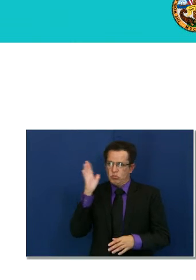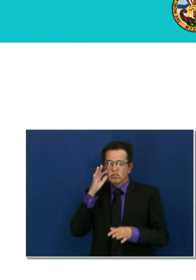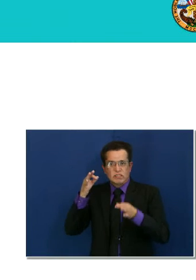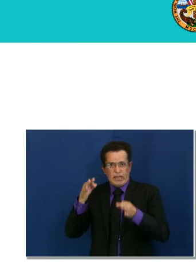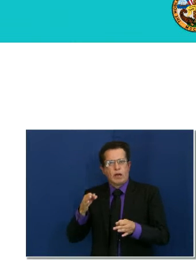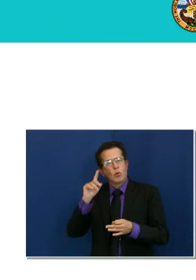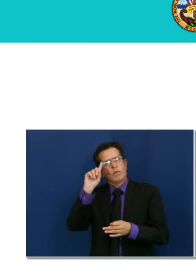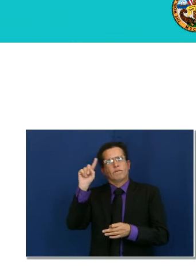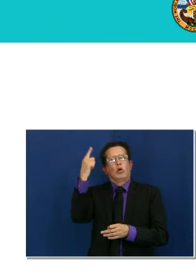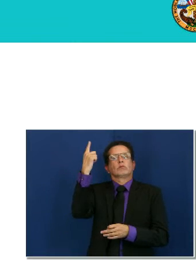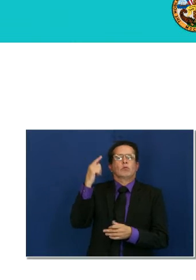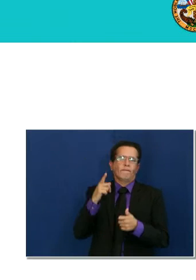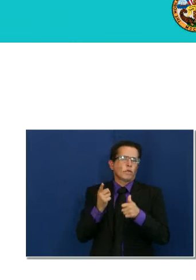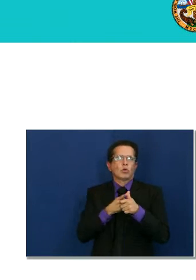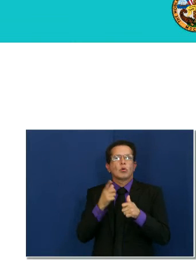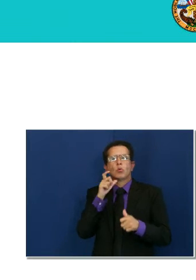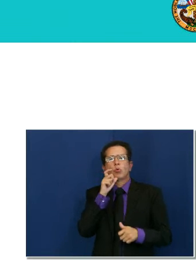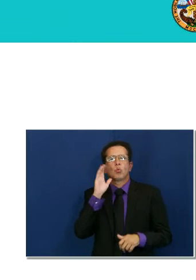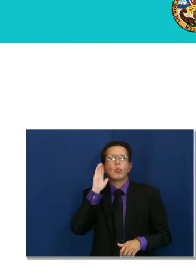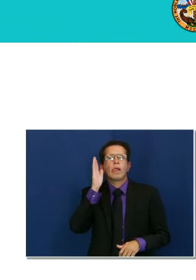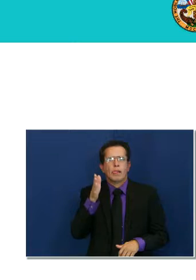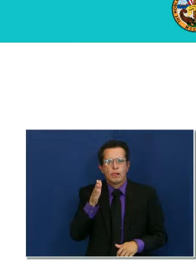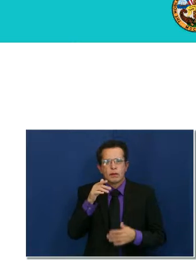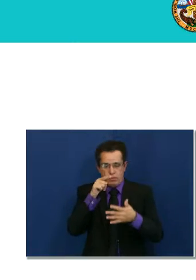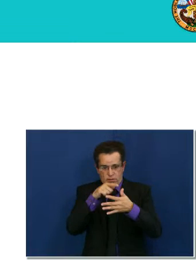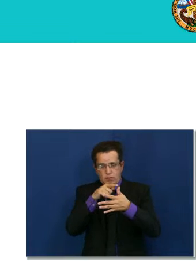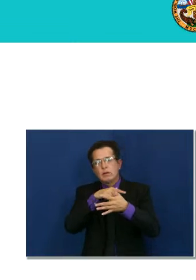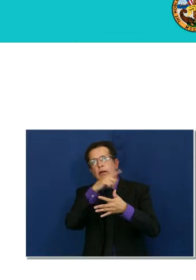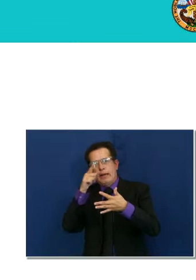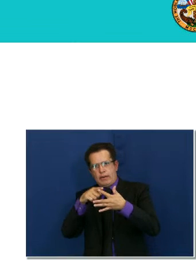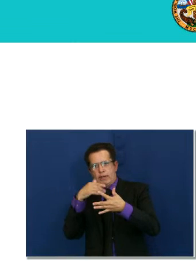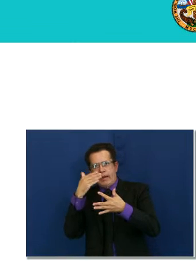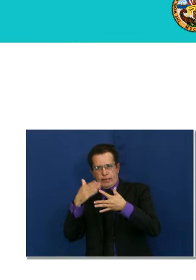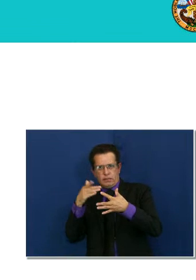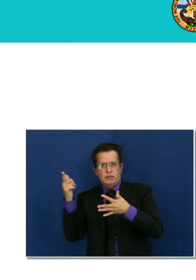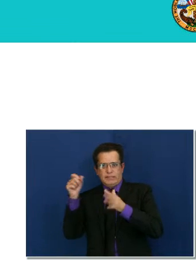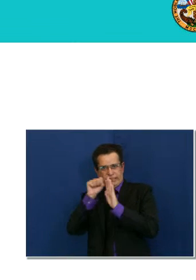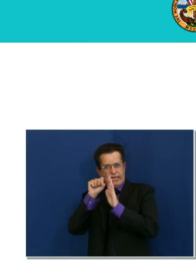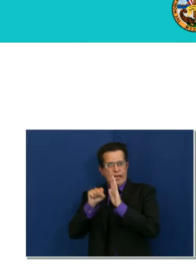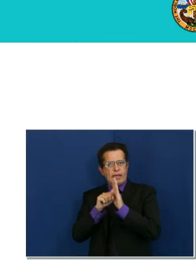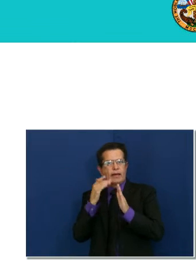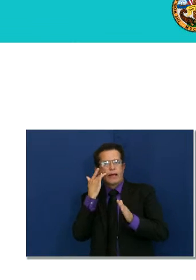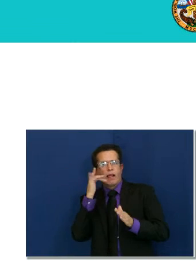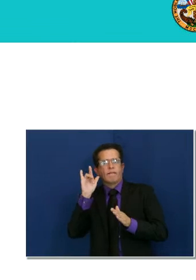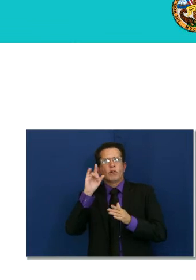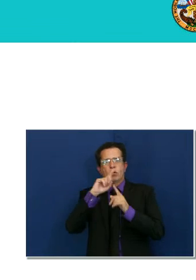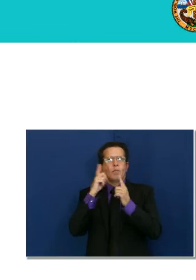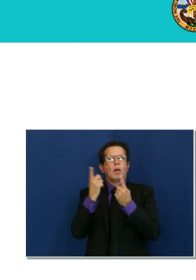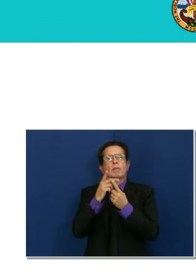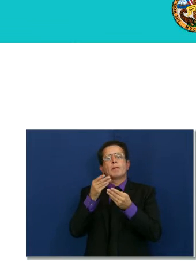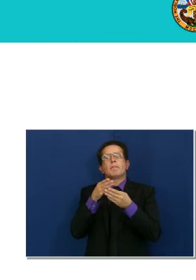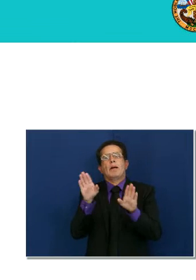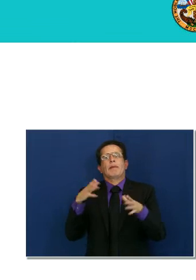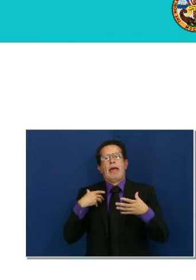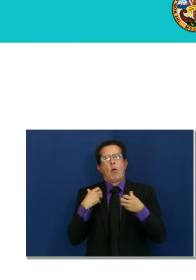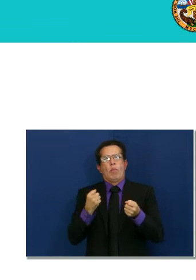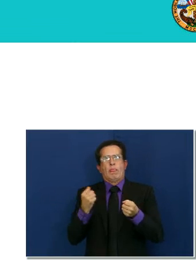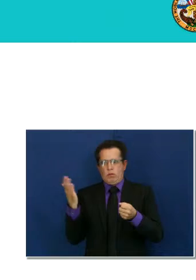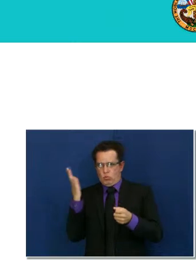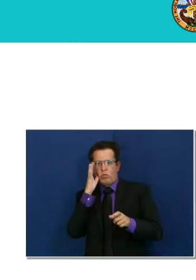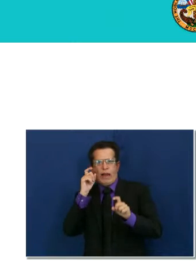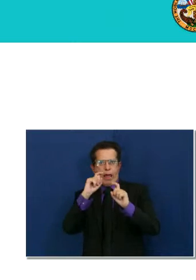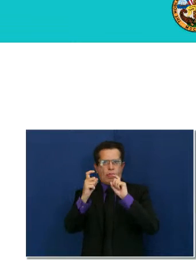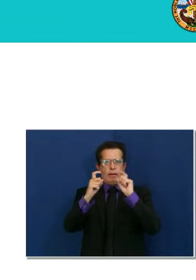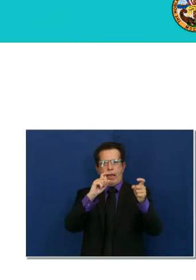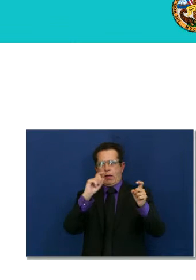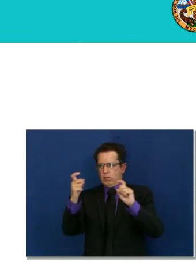state. And then moving up to the next level, the state, the California Department of Public Health, allocates